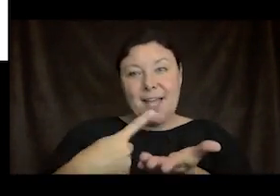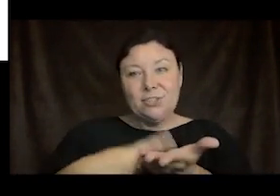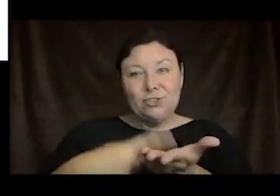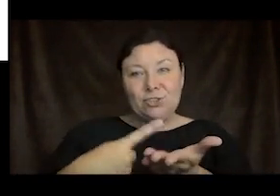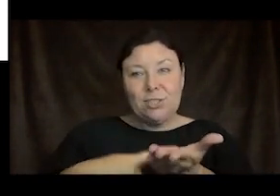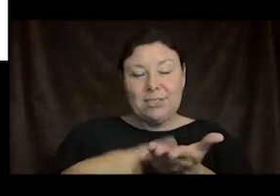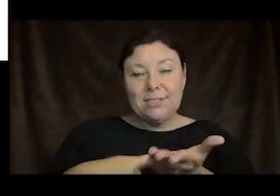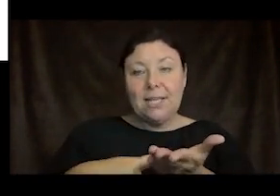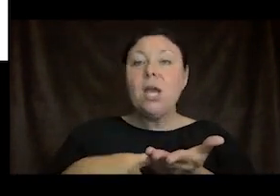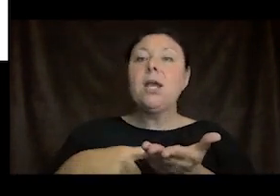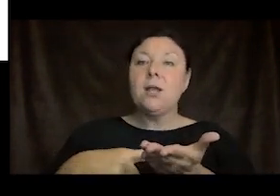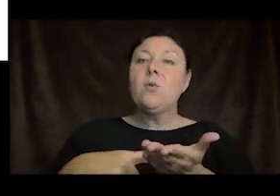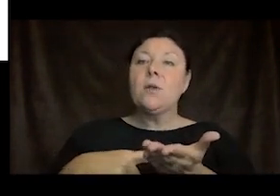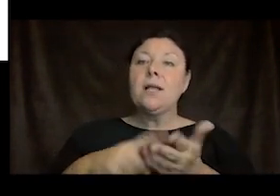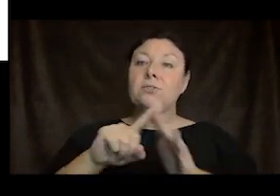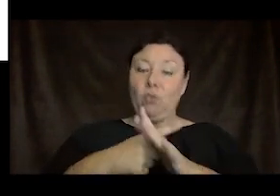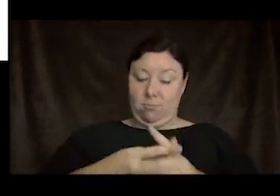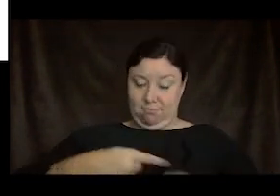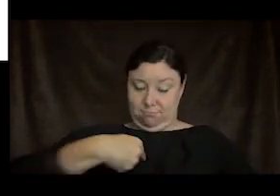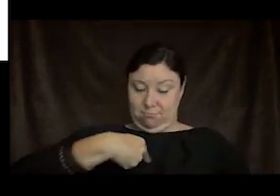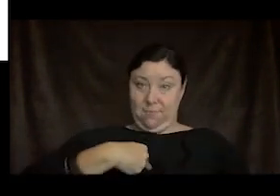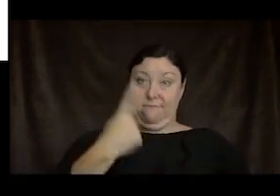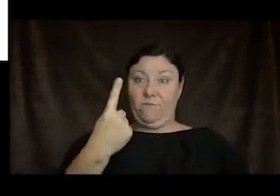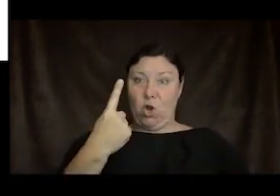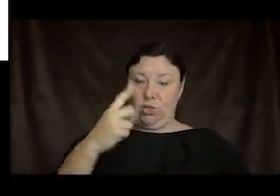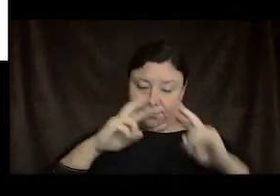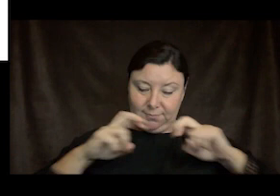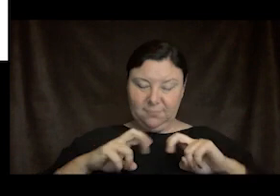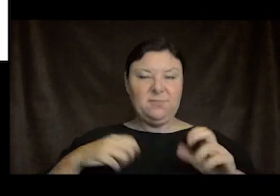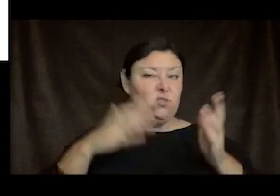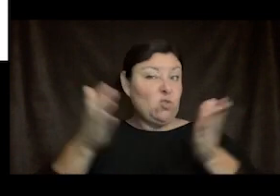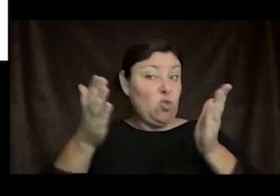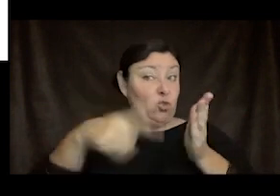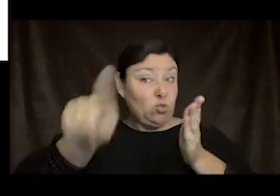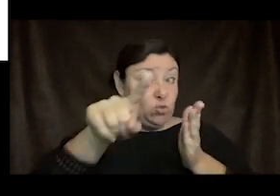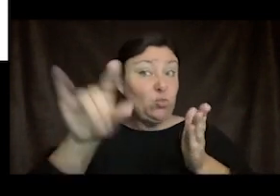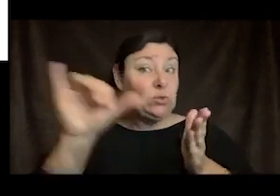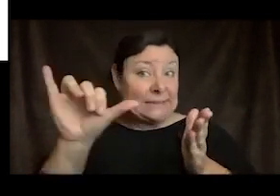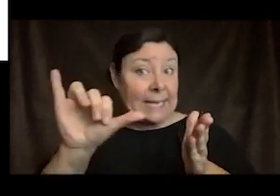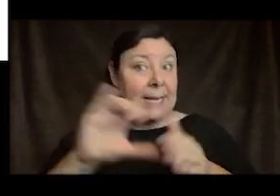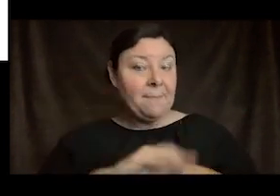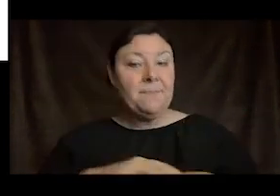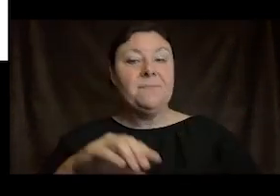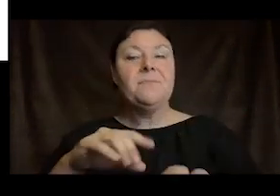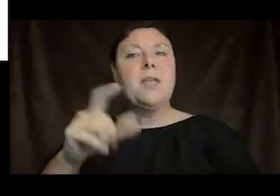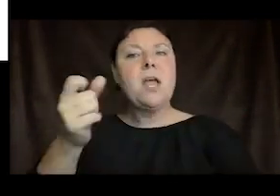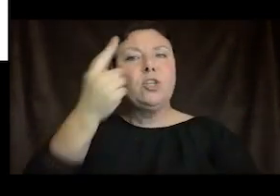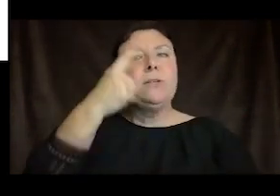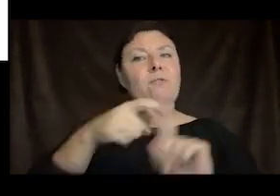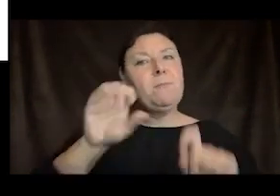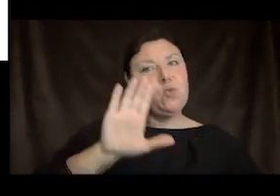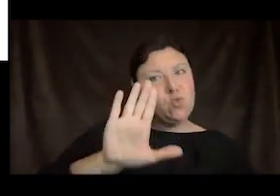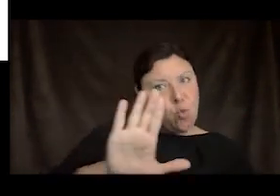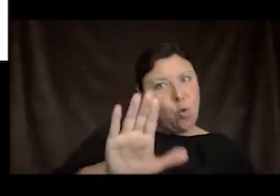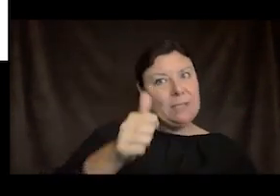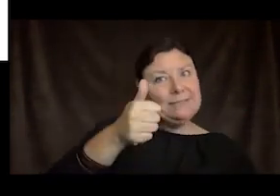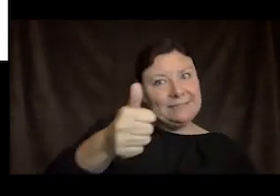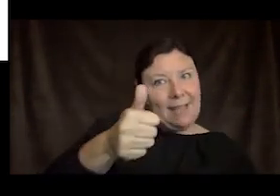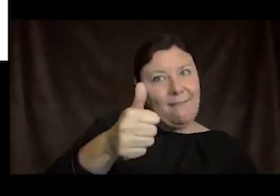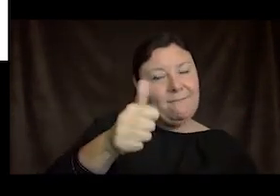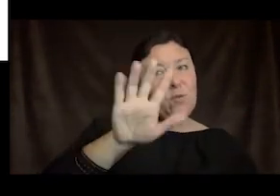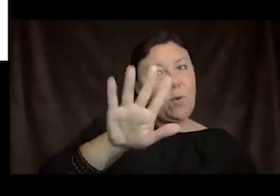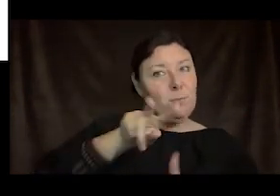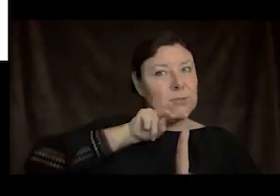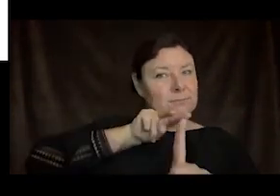and society, starting with themselves. And I would encourage you to do the same thing. Understand from your individual